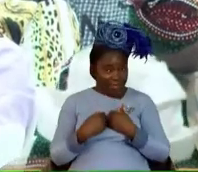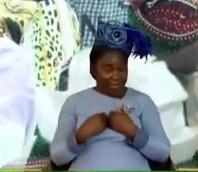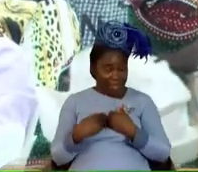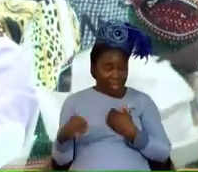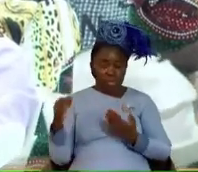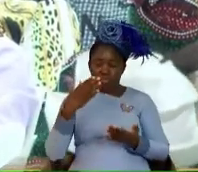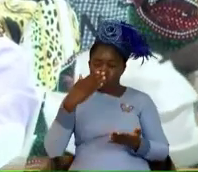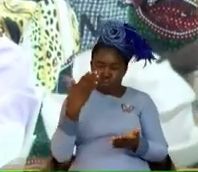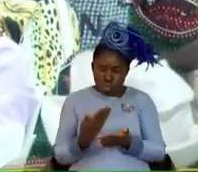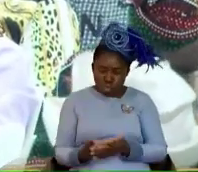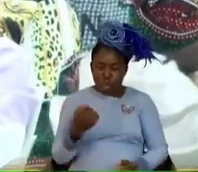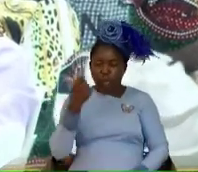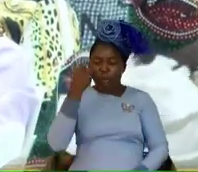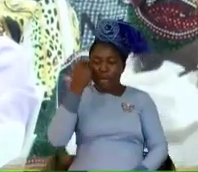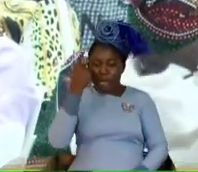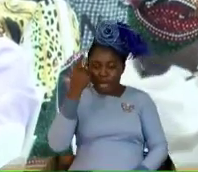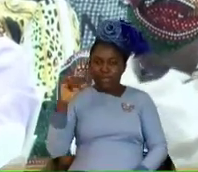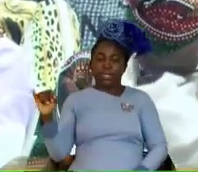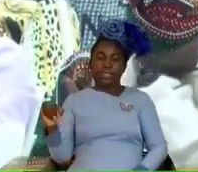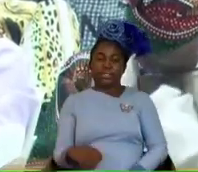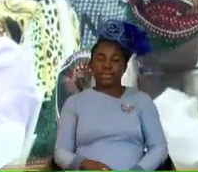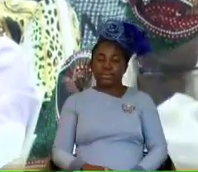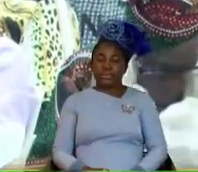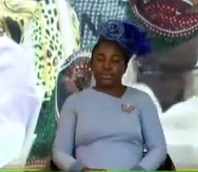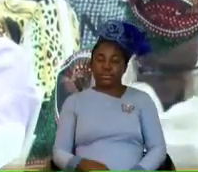understanding. Two,